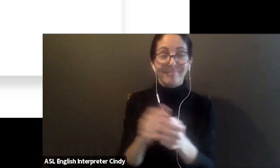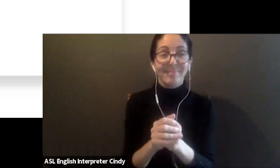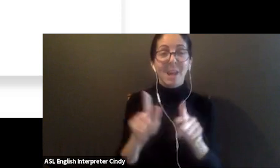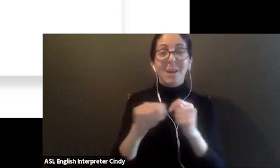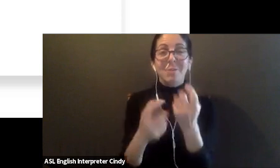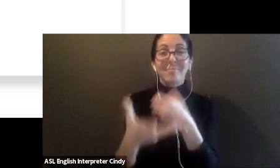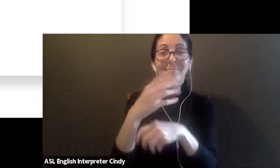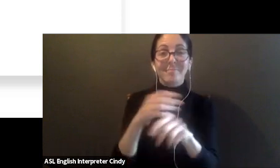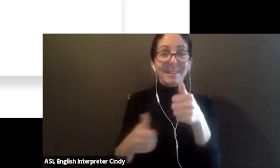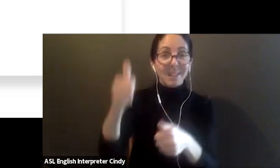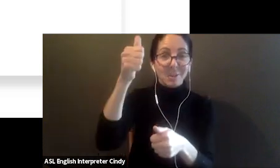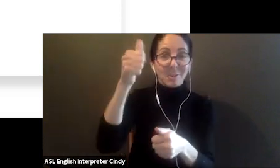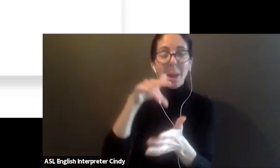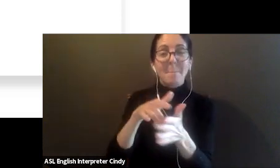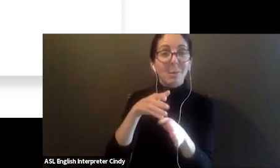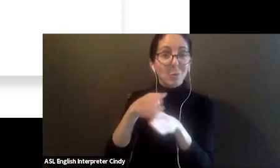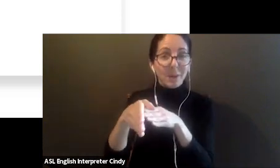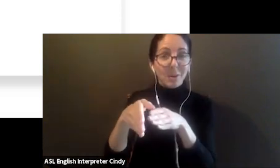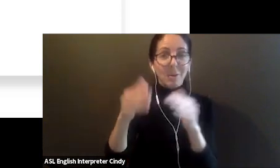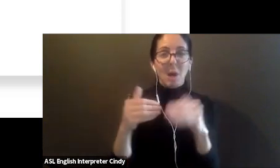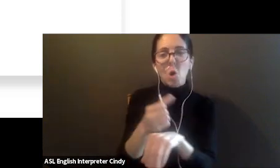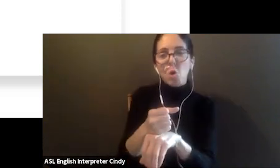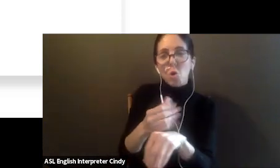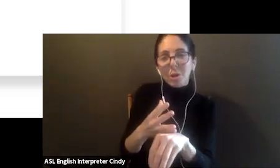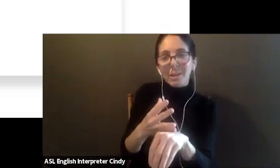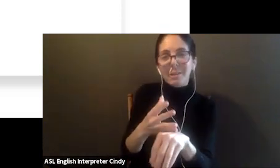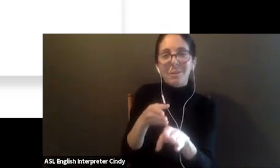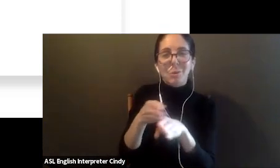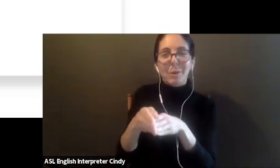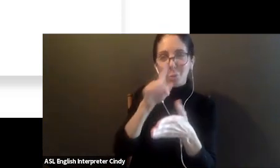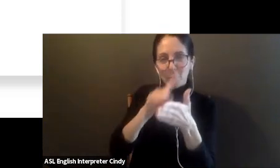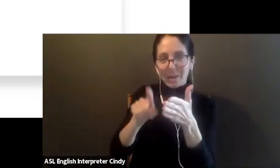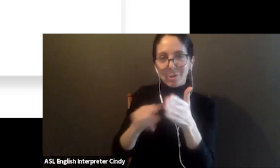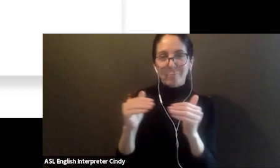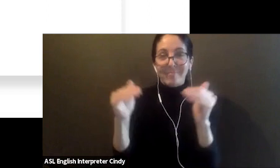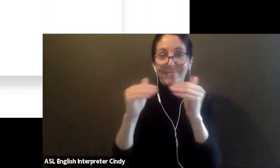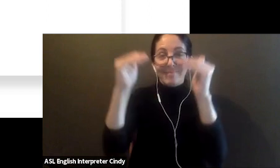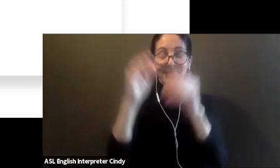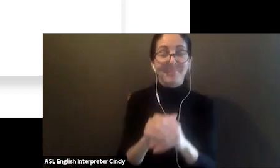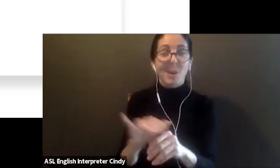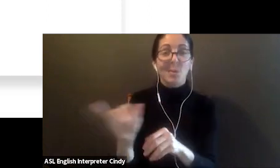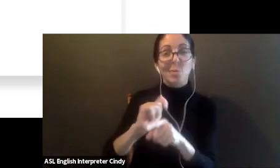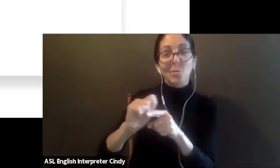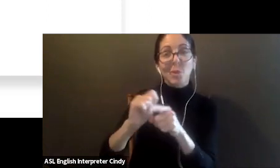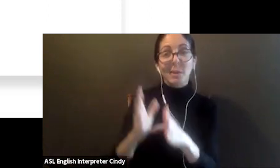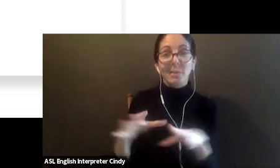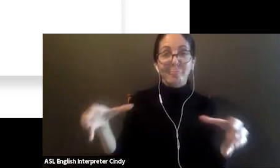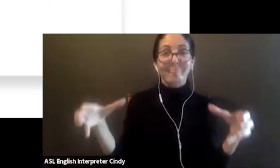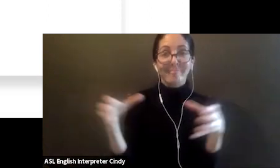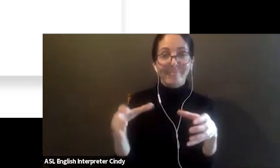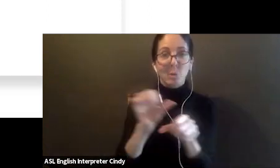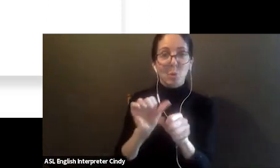of senior, mid-career, and early career researchers, as well as trainees who will work together within